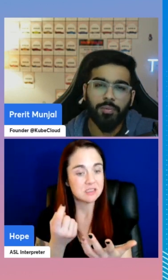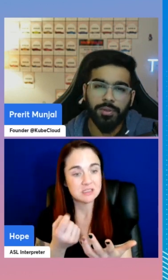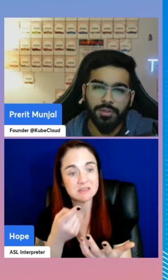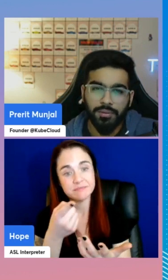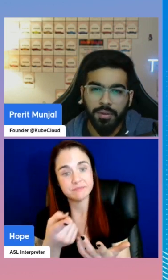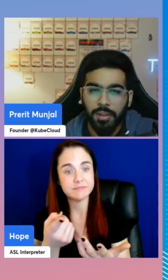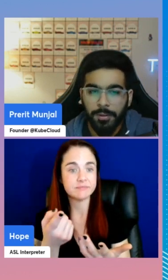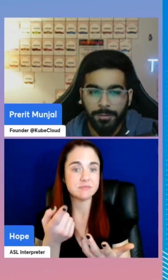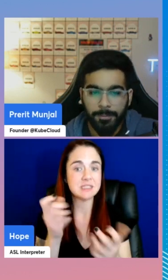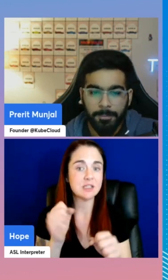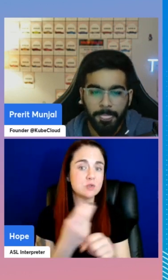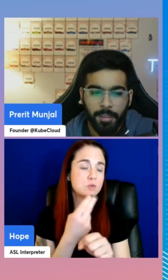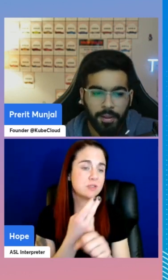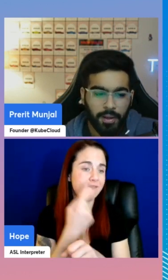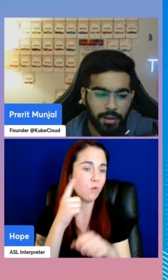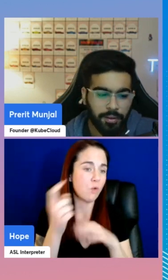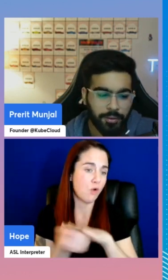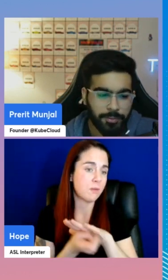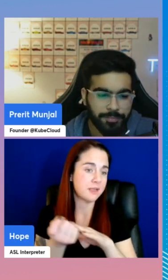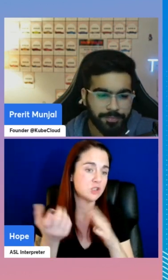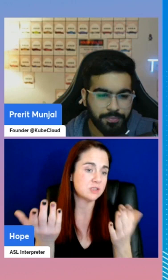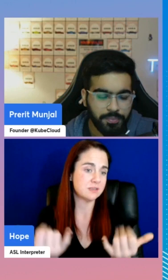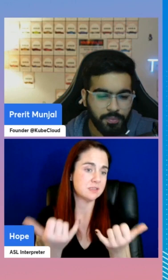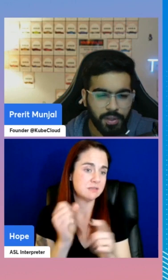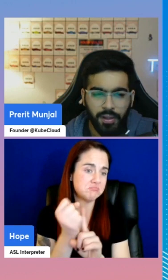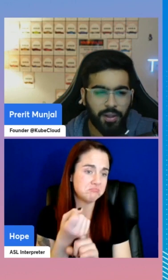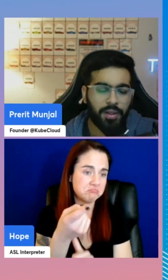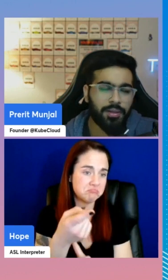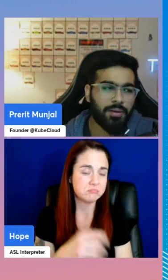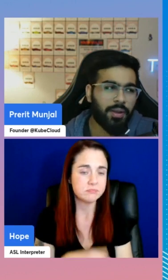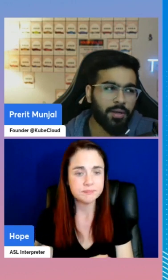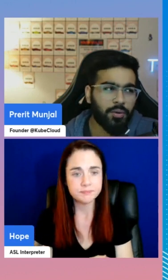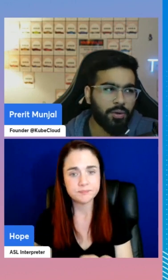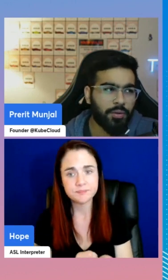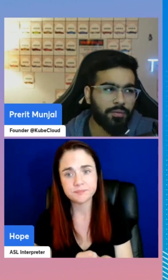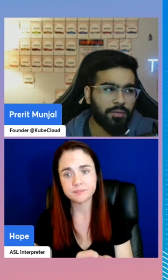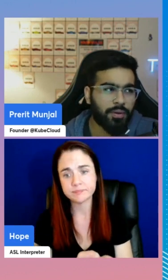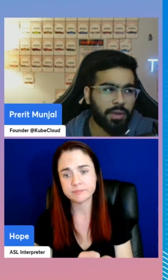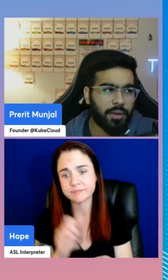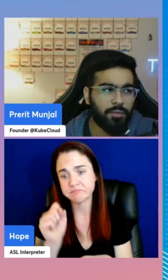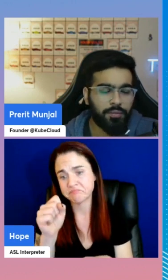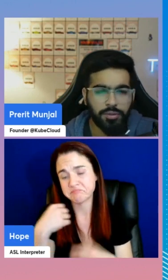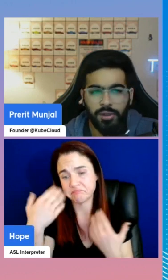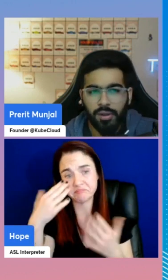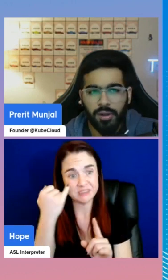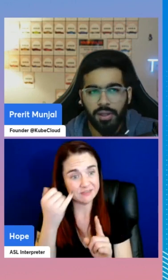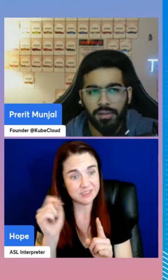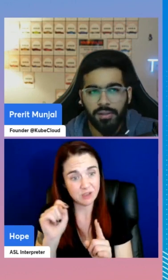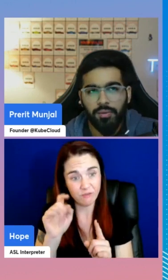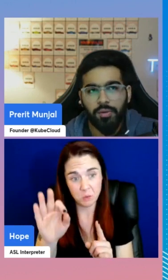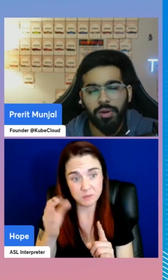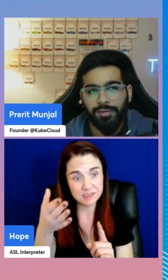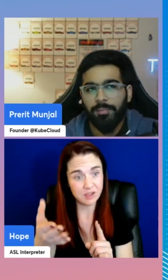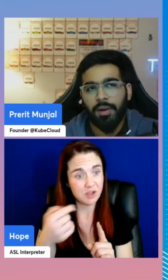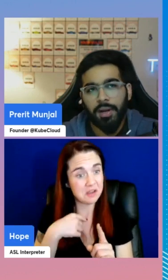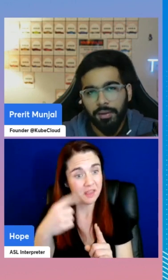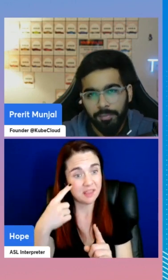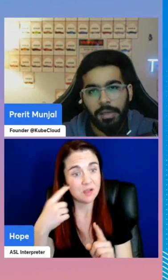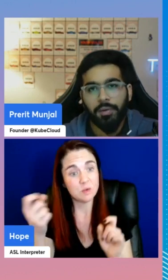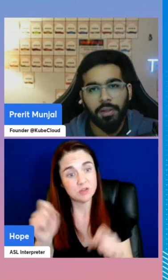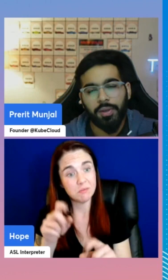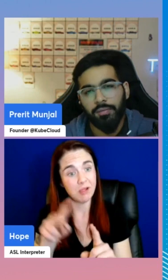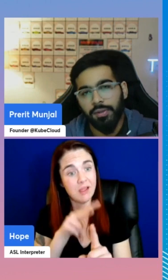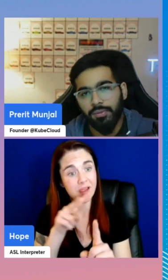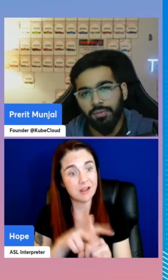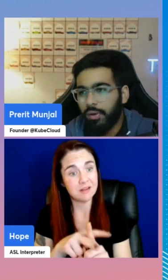tool for automation. Okay, and yeah, I don't know if Terraform was there. I think we could have